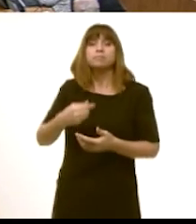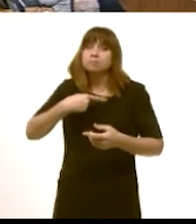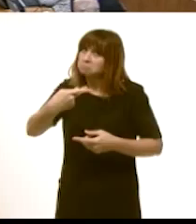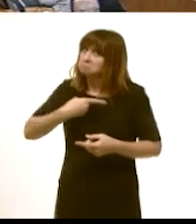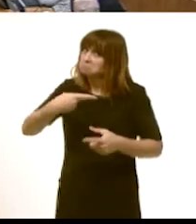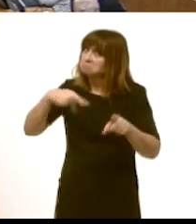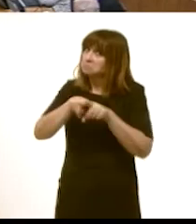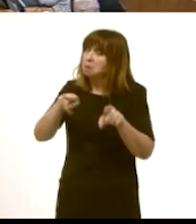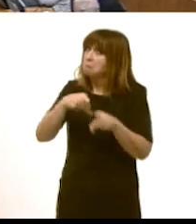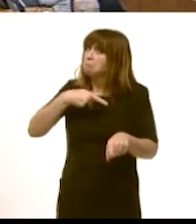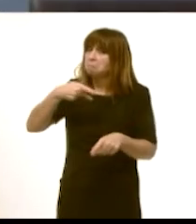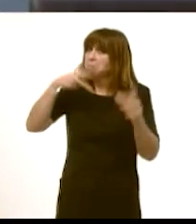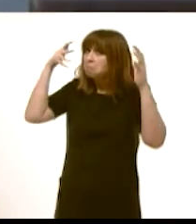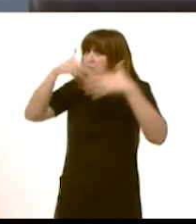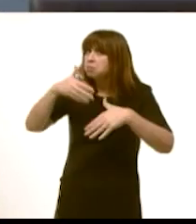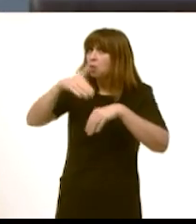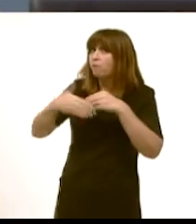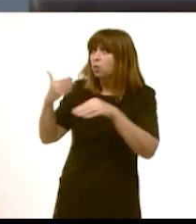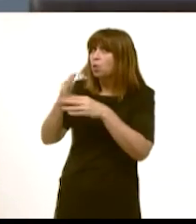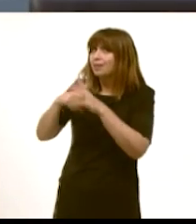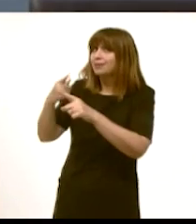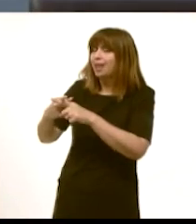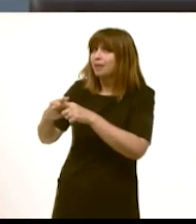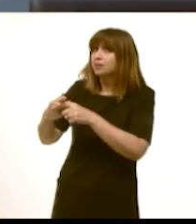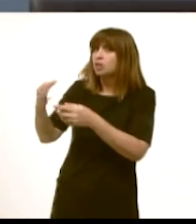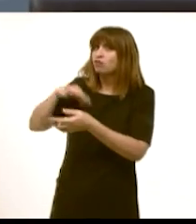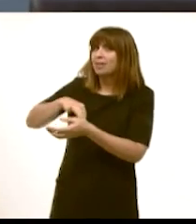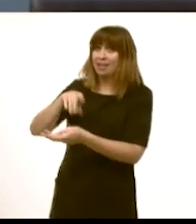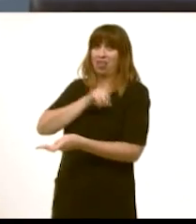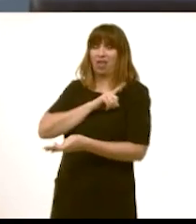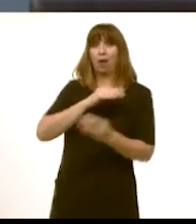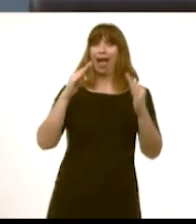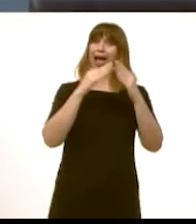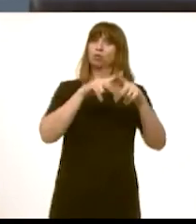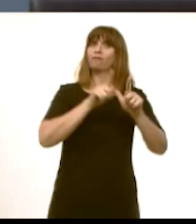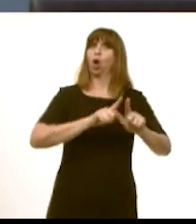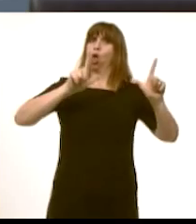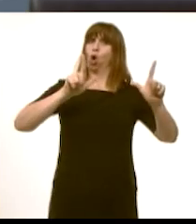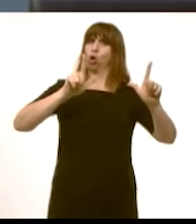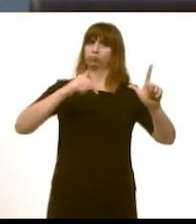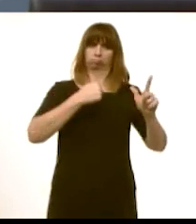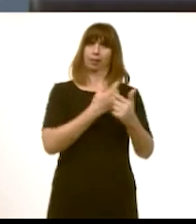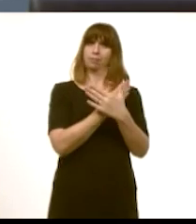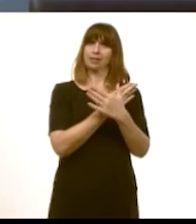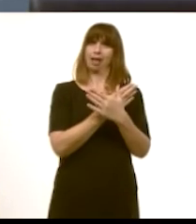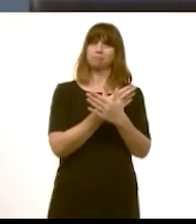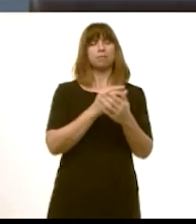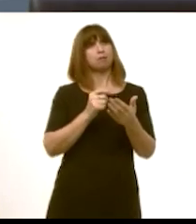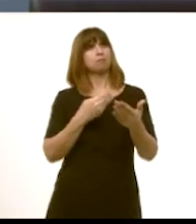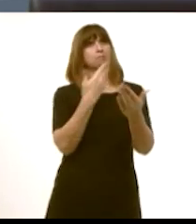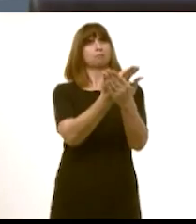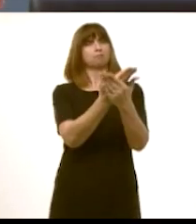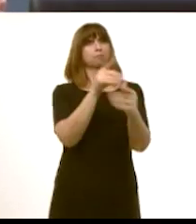for working tax credits. That's why my colleagues in the House of Lords proposed an amendment to stop those cuts